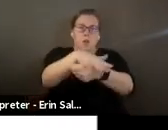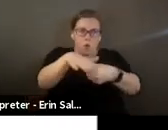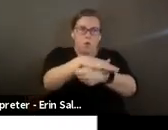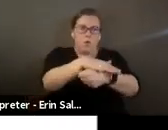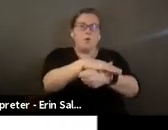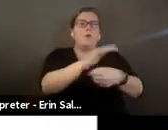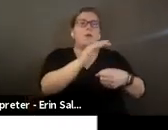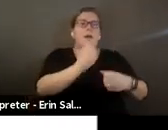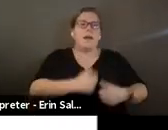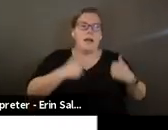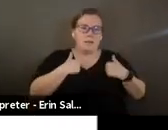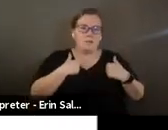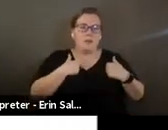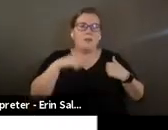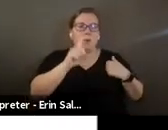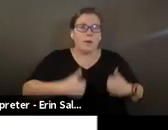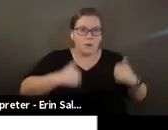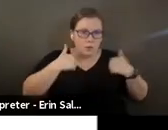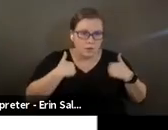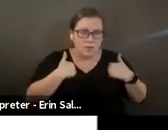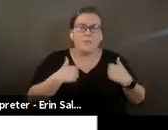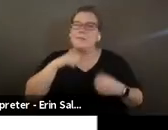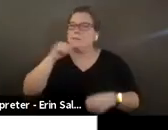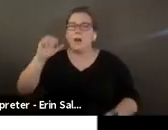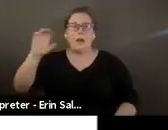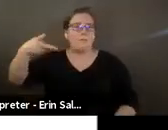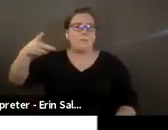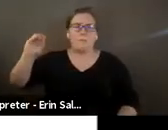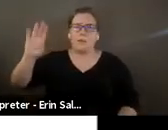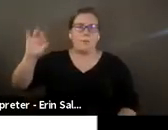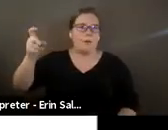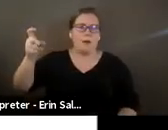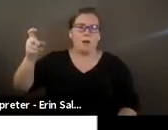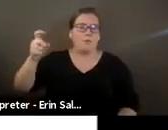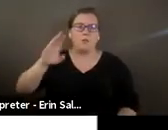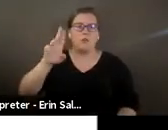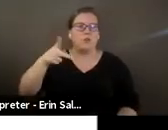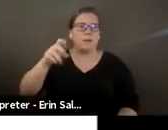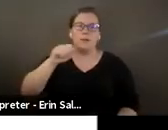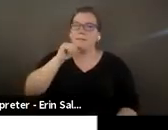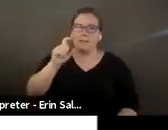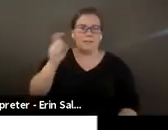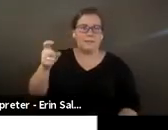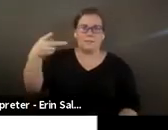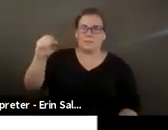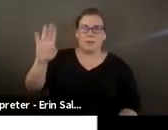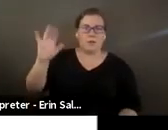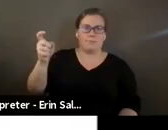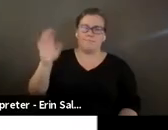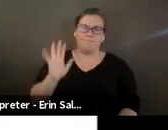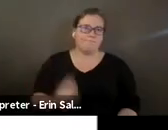delivery of the equipment that you order. UPS will not deliver to a PO box. Thank you, Casey.